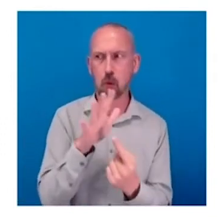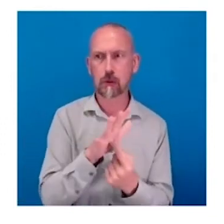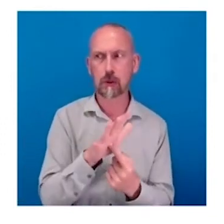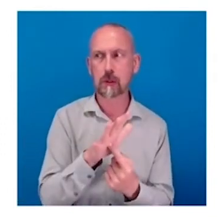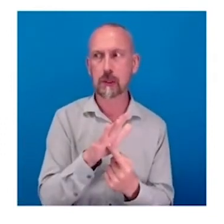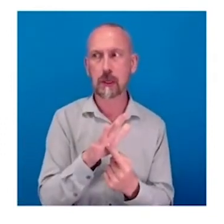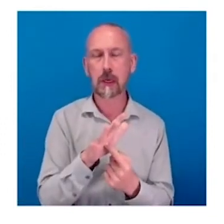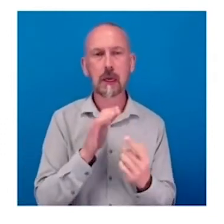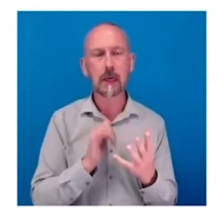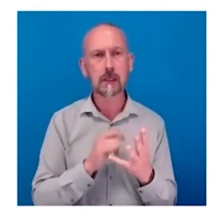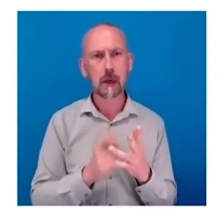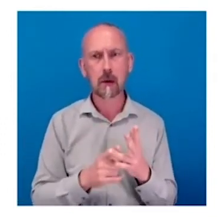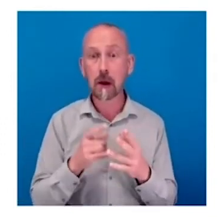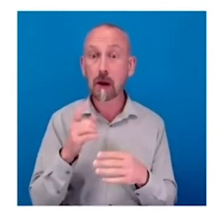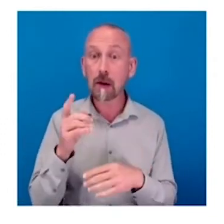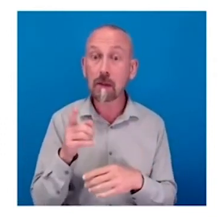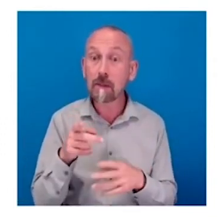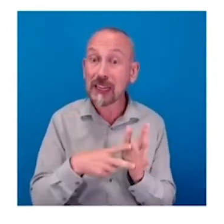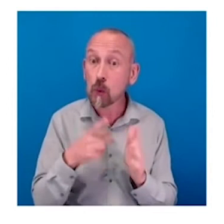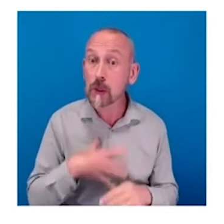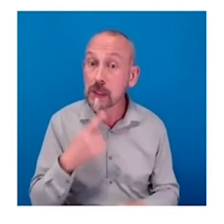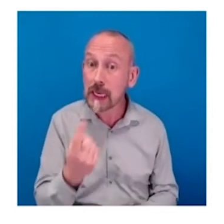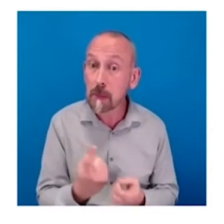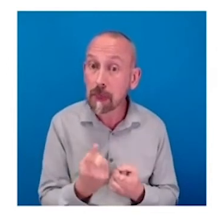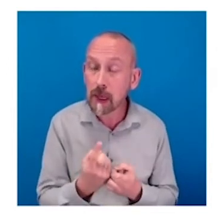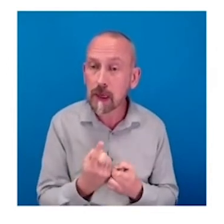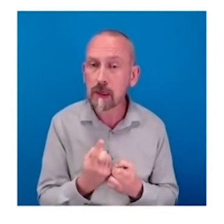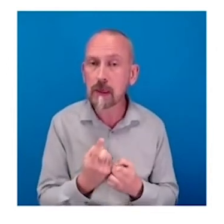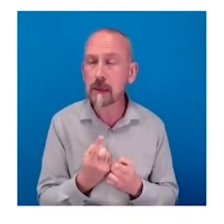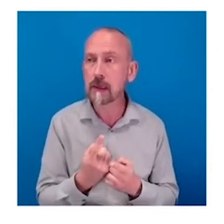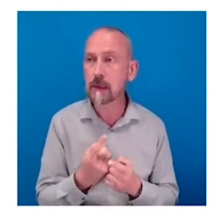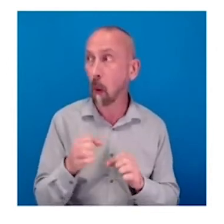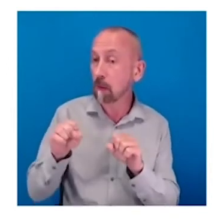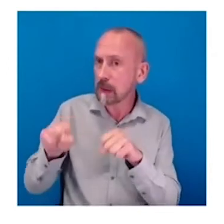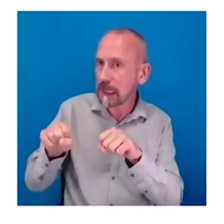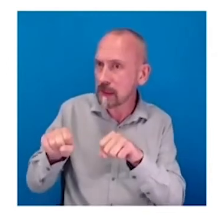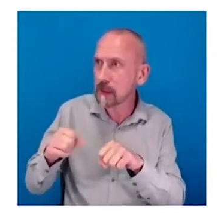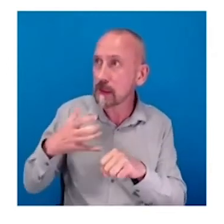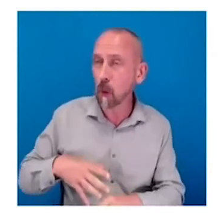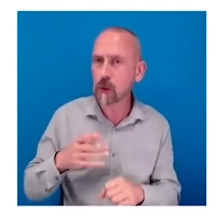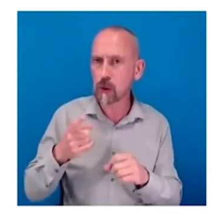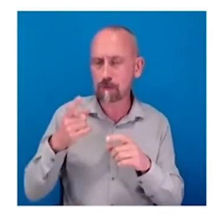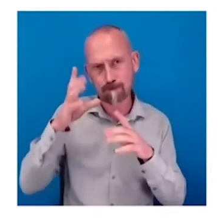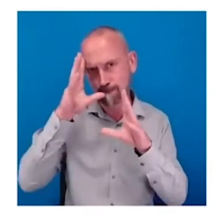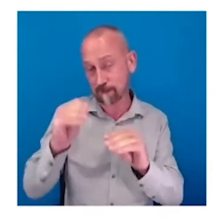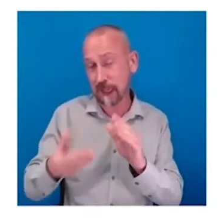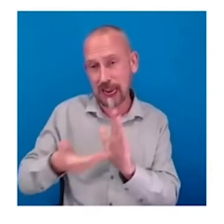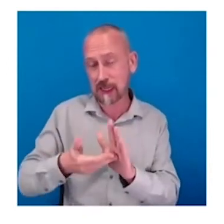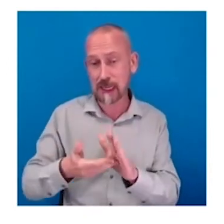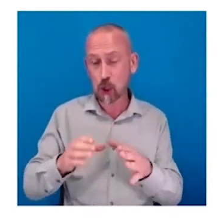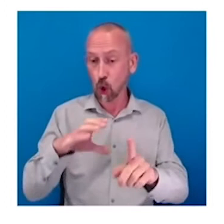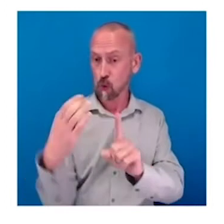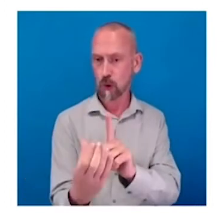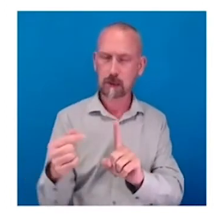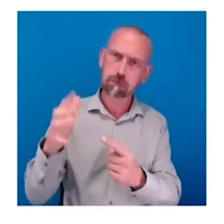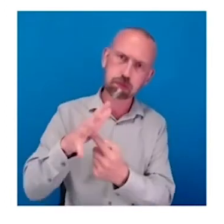want to say something? Yeah, I want to add to that. Yes, it's very important to engage with the community in the things that you're putting out there. And